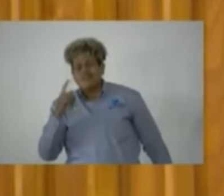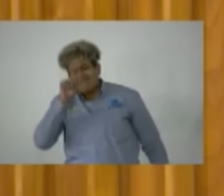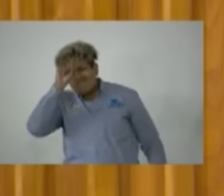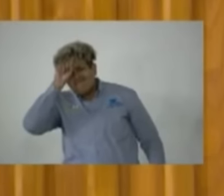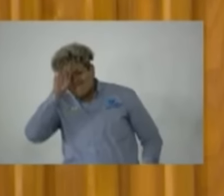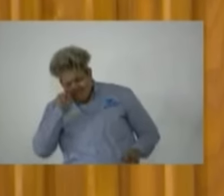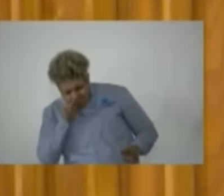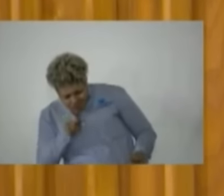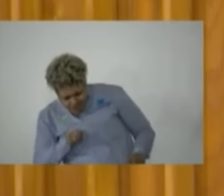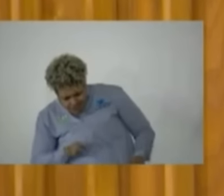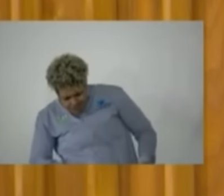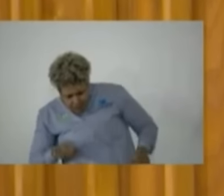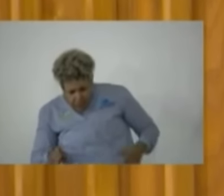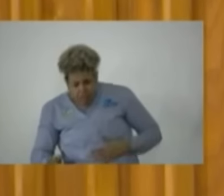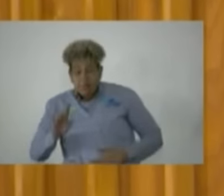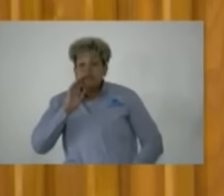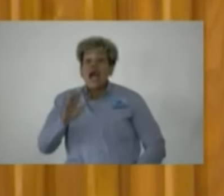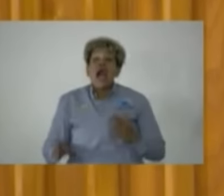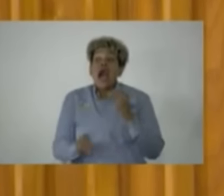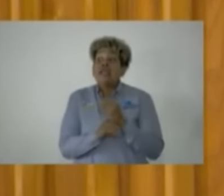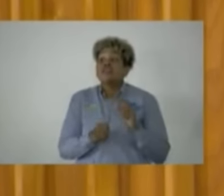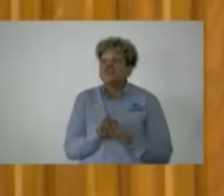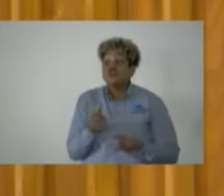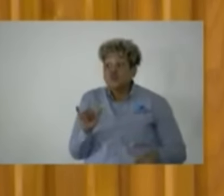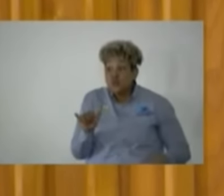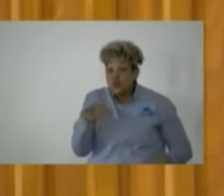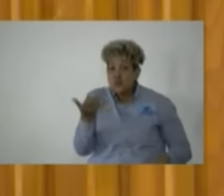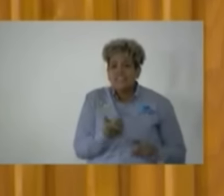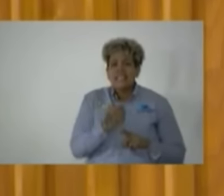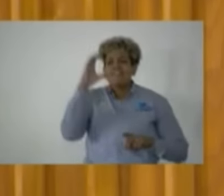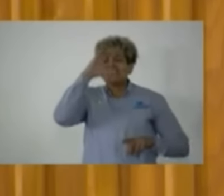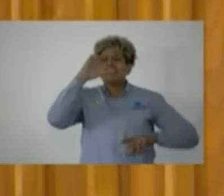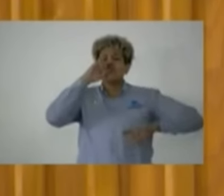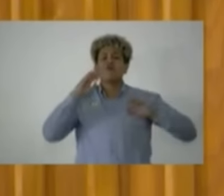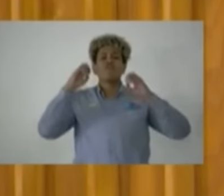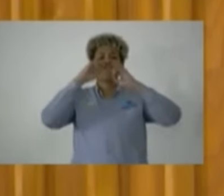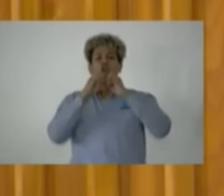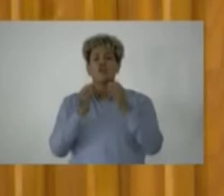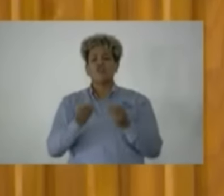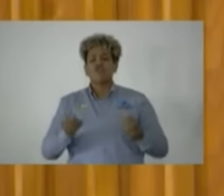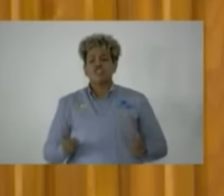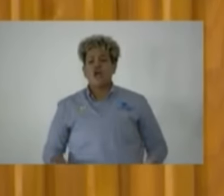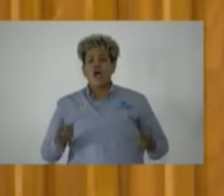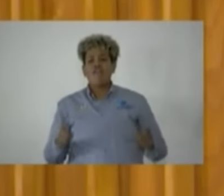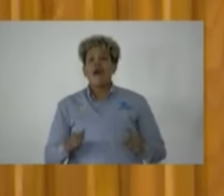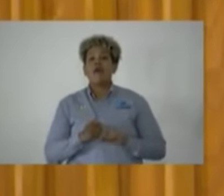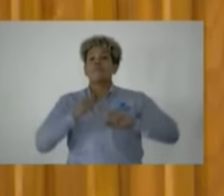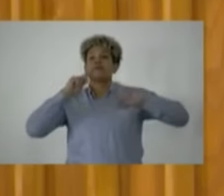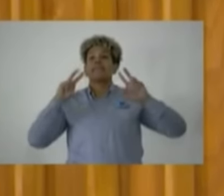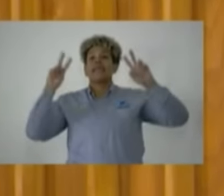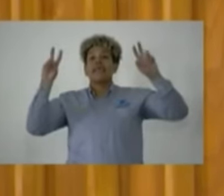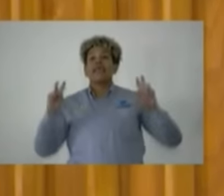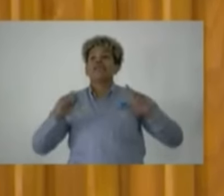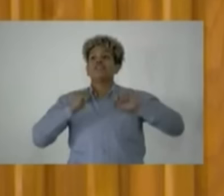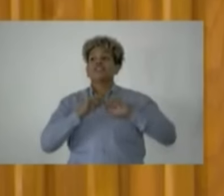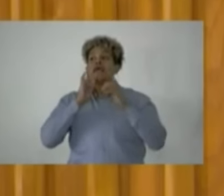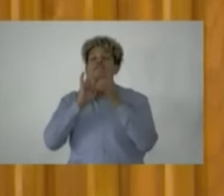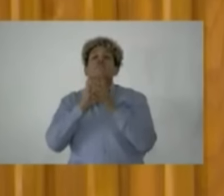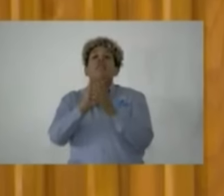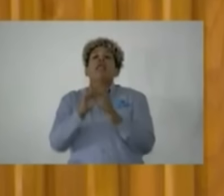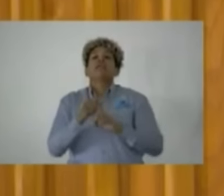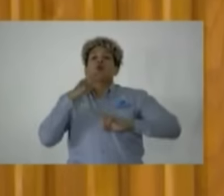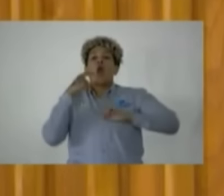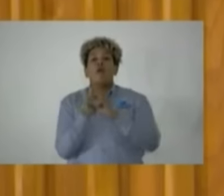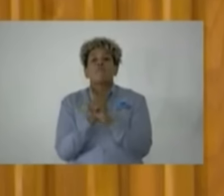question. The two Auditor General reports in question, one on the Financial Services Commission and the other,